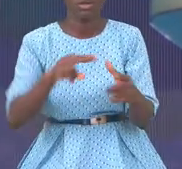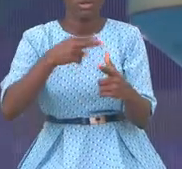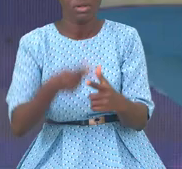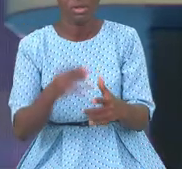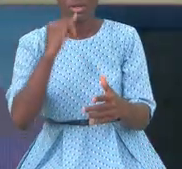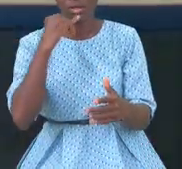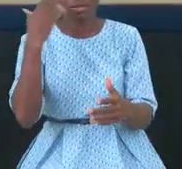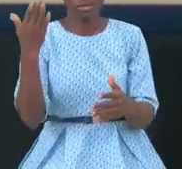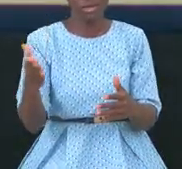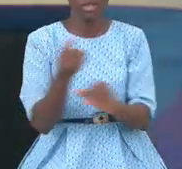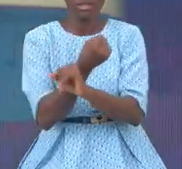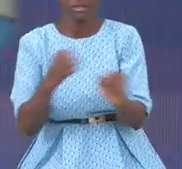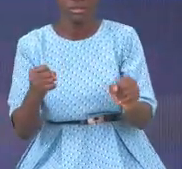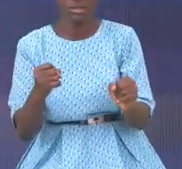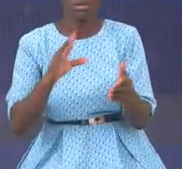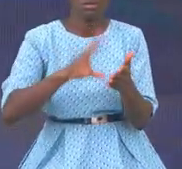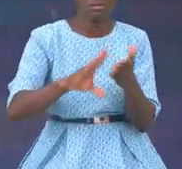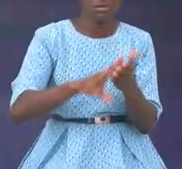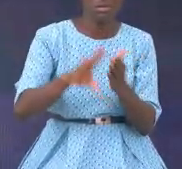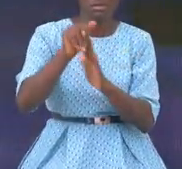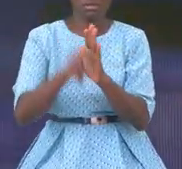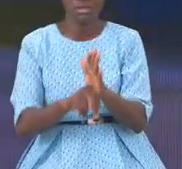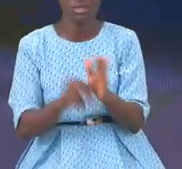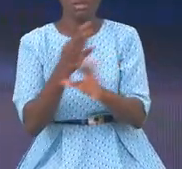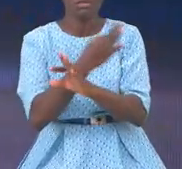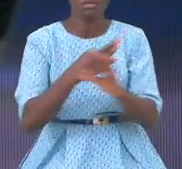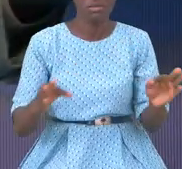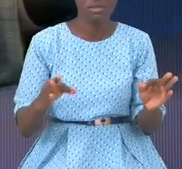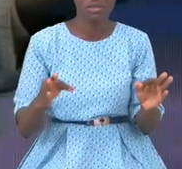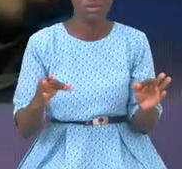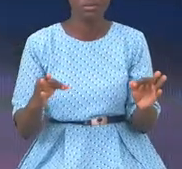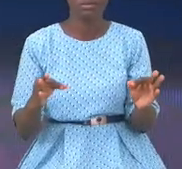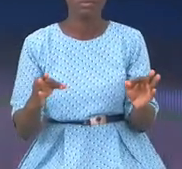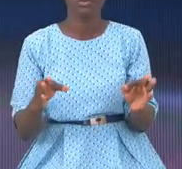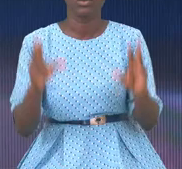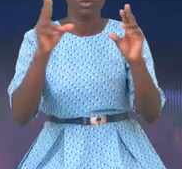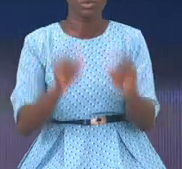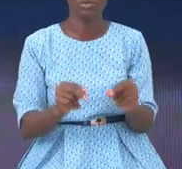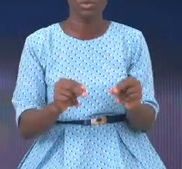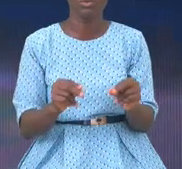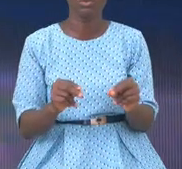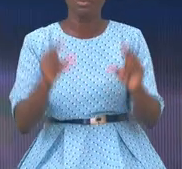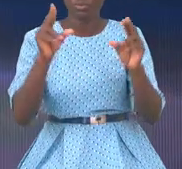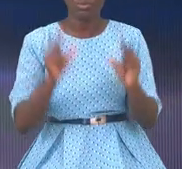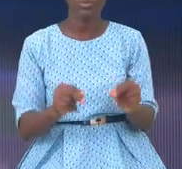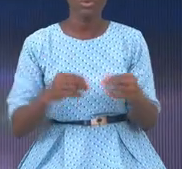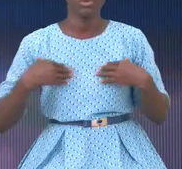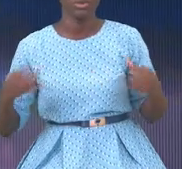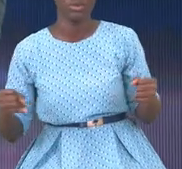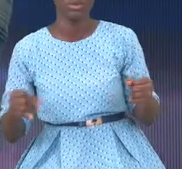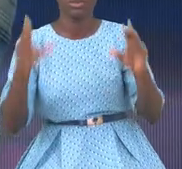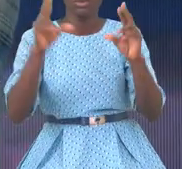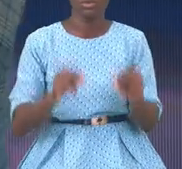there freedom, neither is there recovery, neither is there healing, neither is there deliverance, neither is